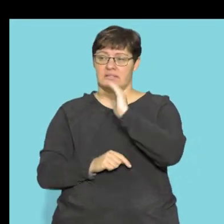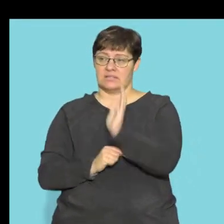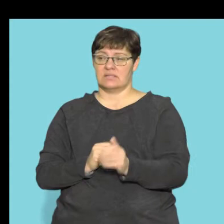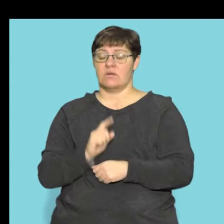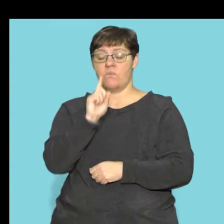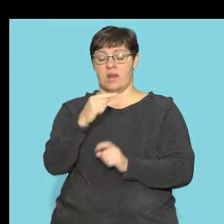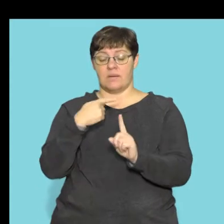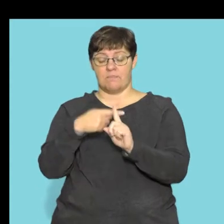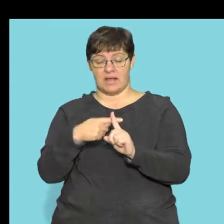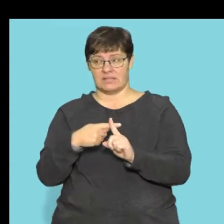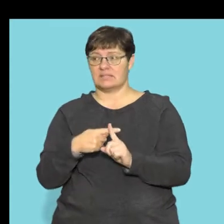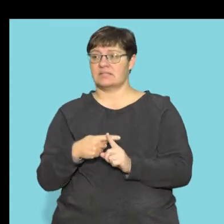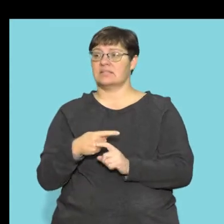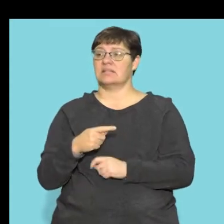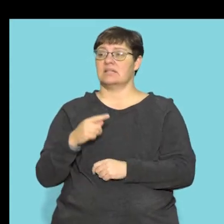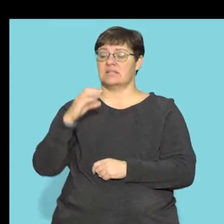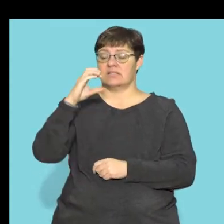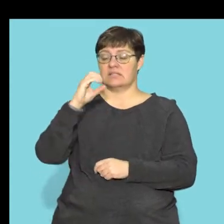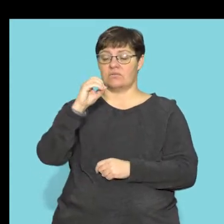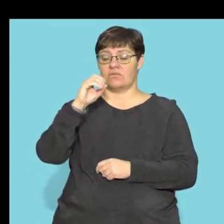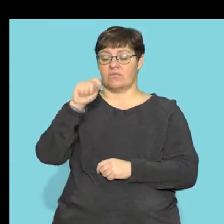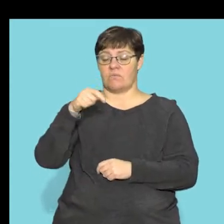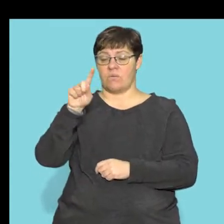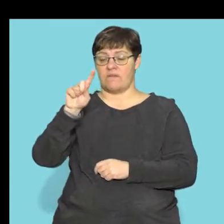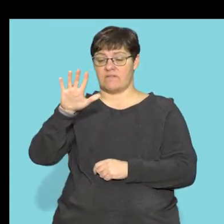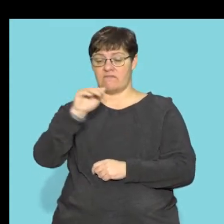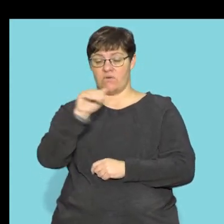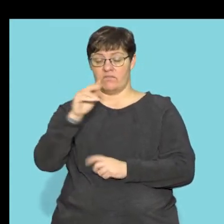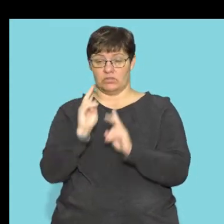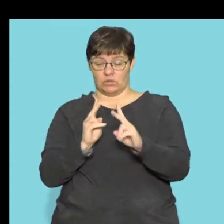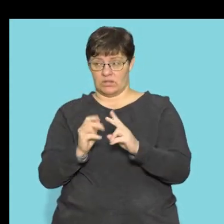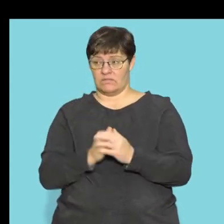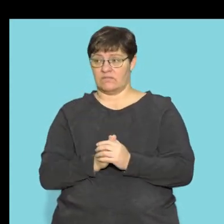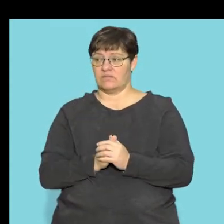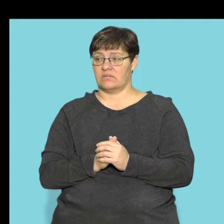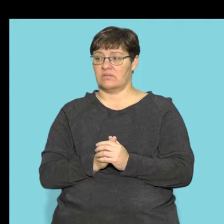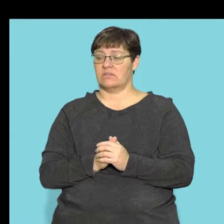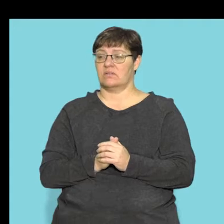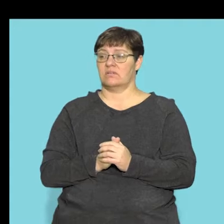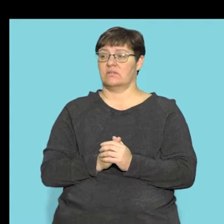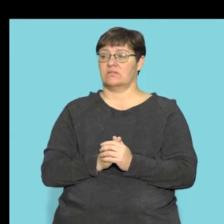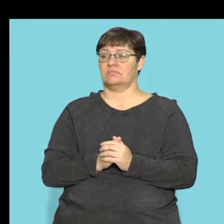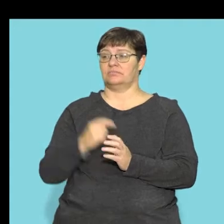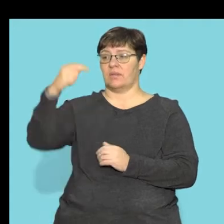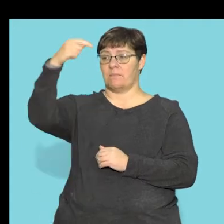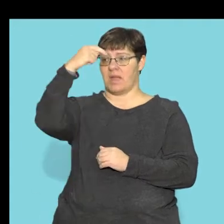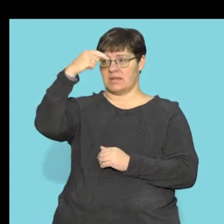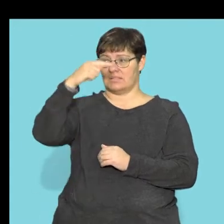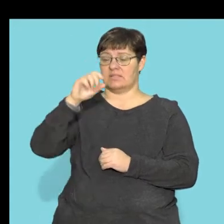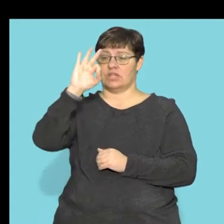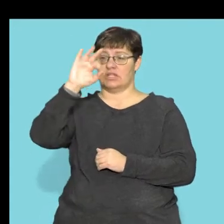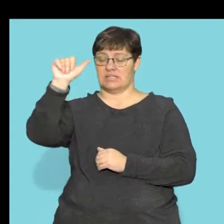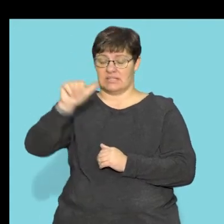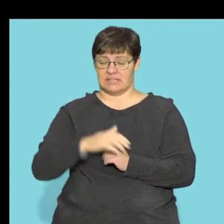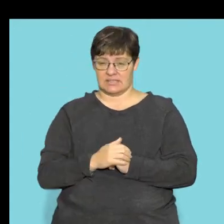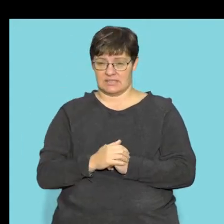minus 1 plus the interest was 15% compounded monthly to the exponent